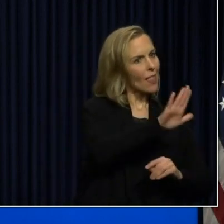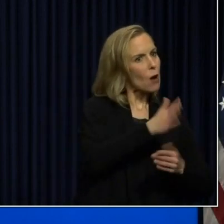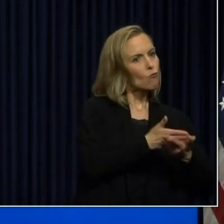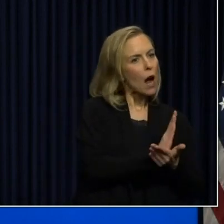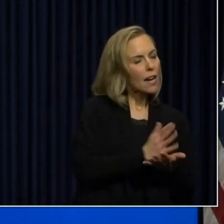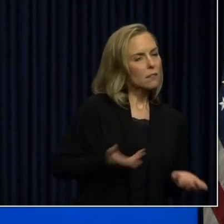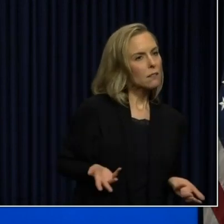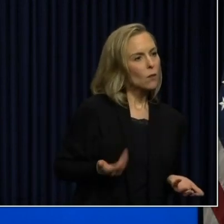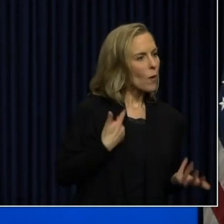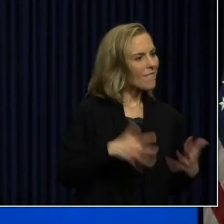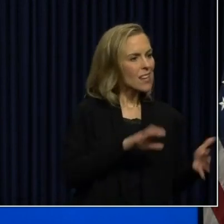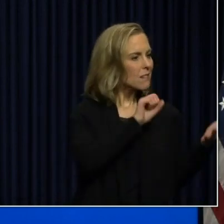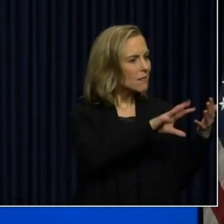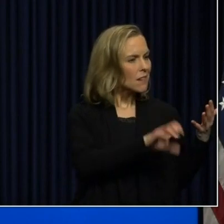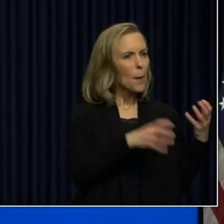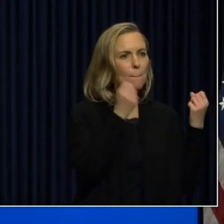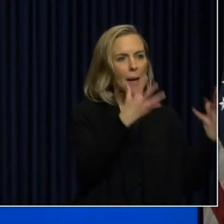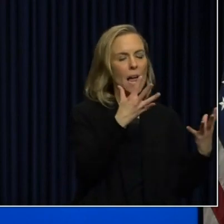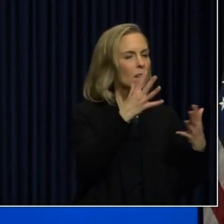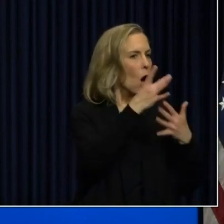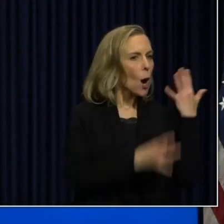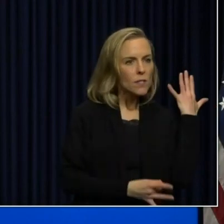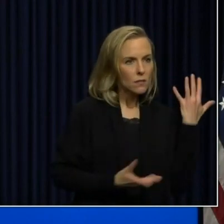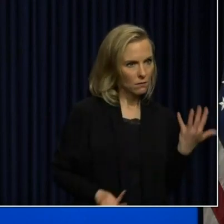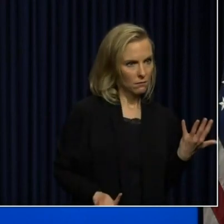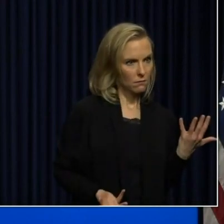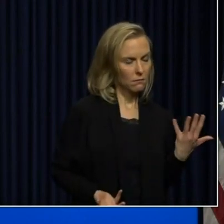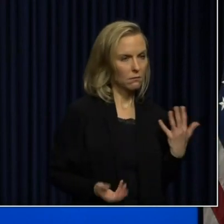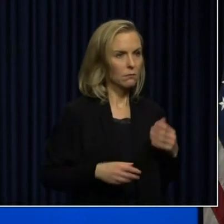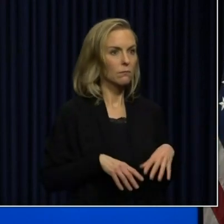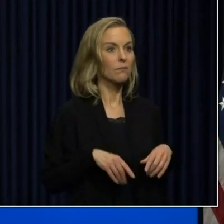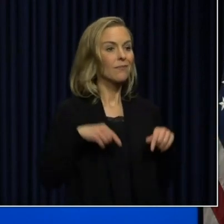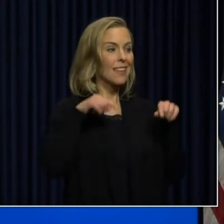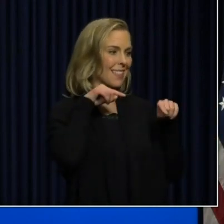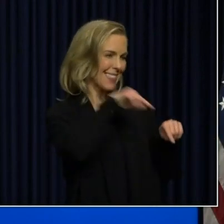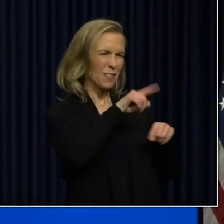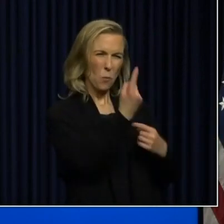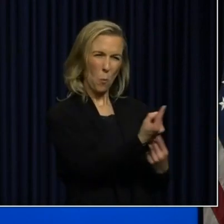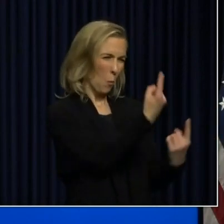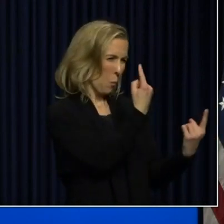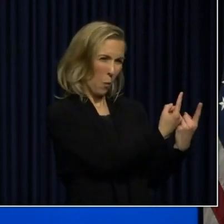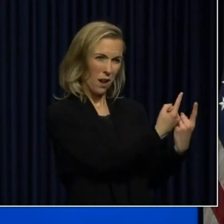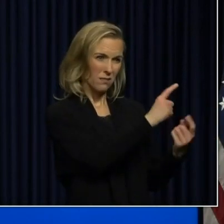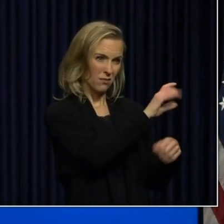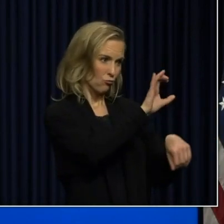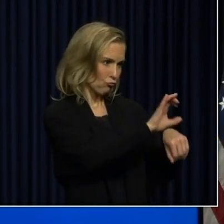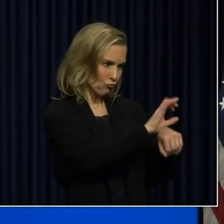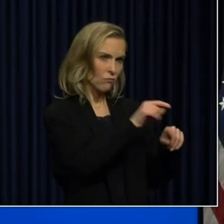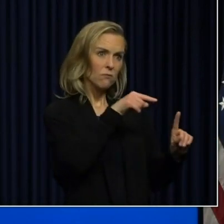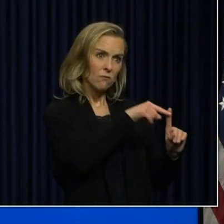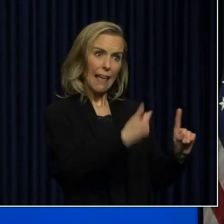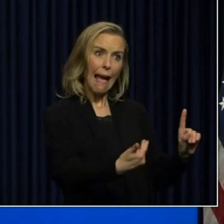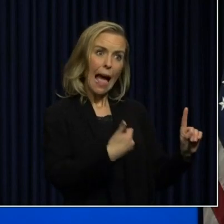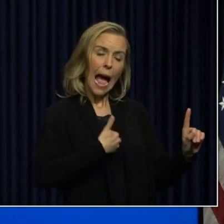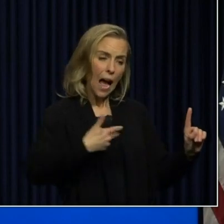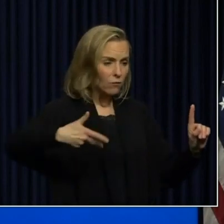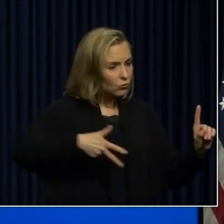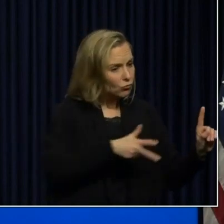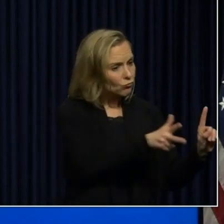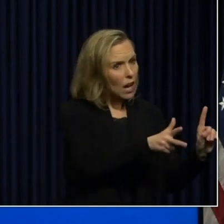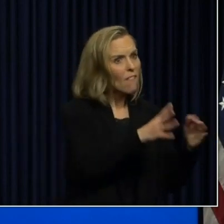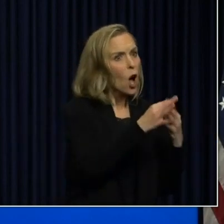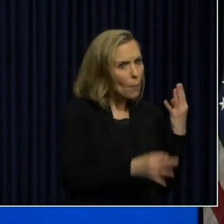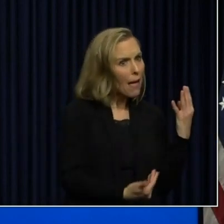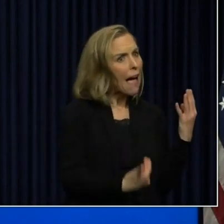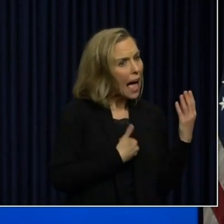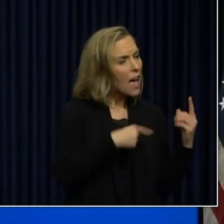right to worship. And I just mentioned that at this church, there is a drive-up option, and there